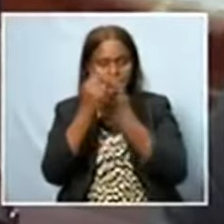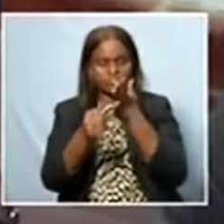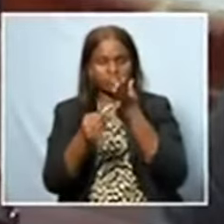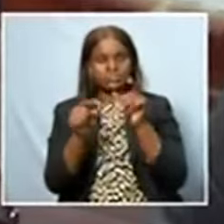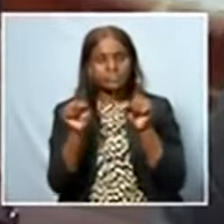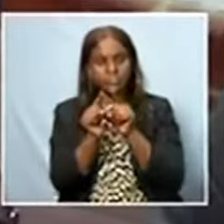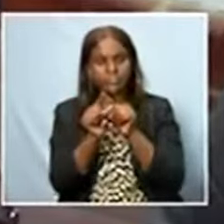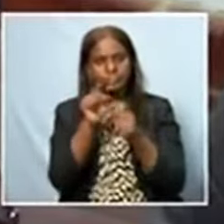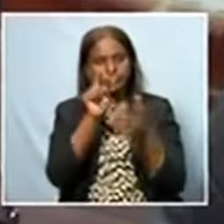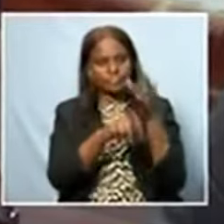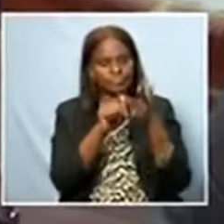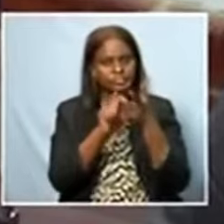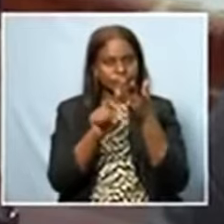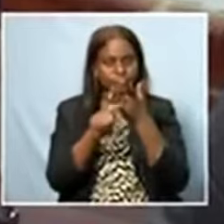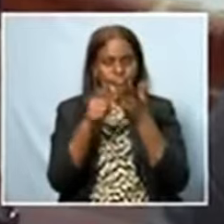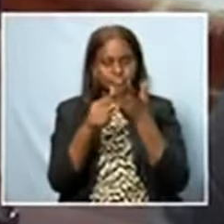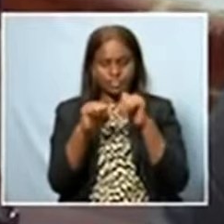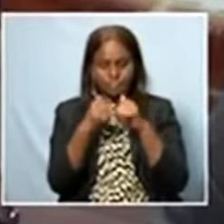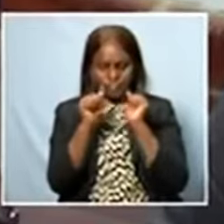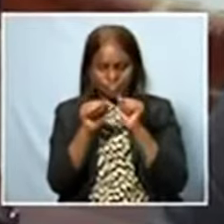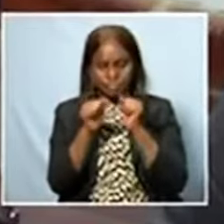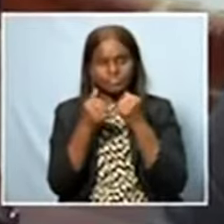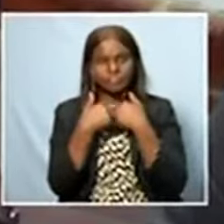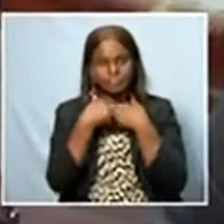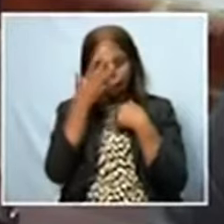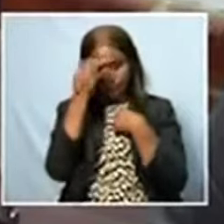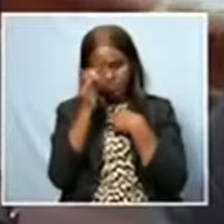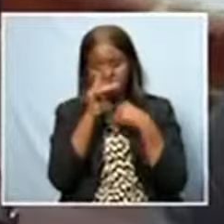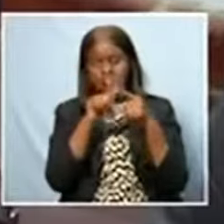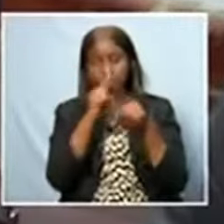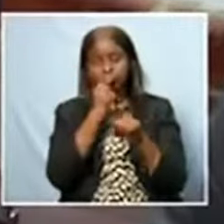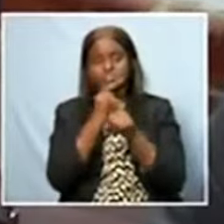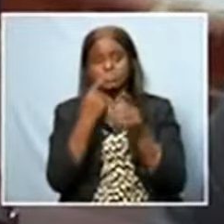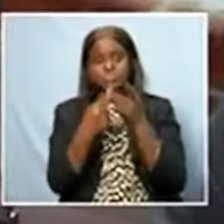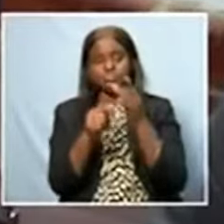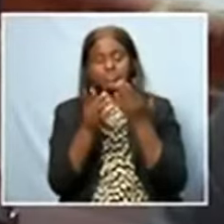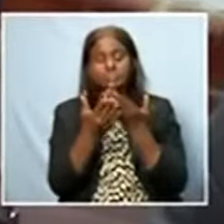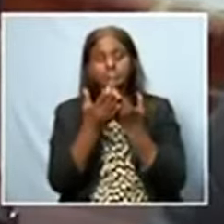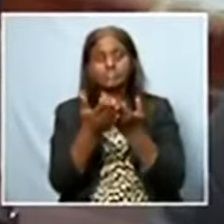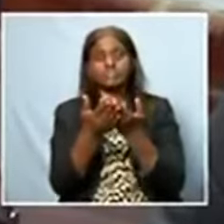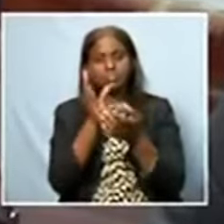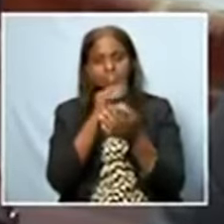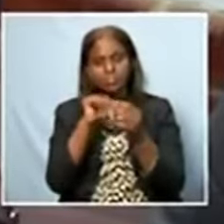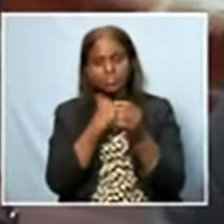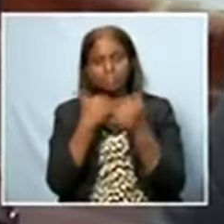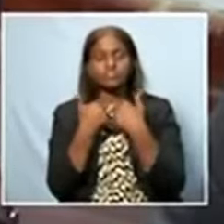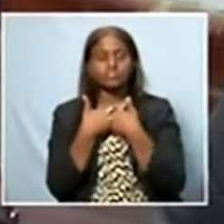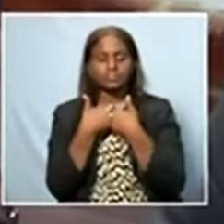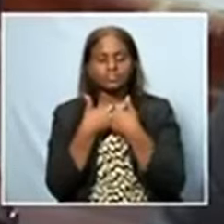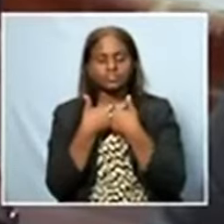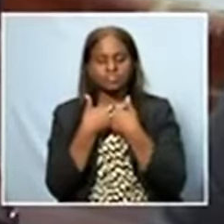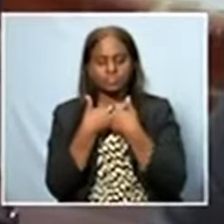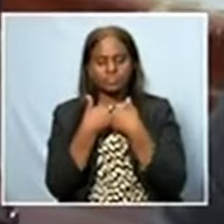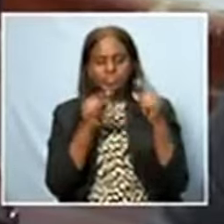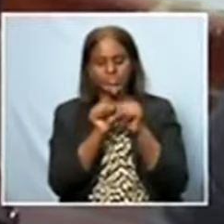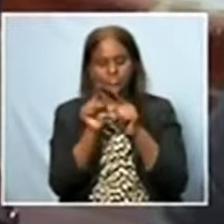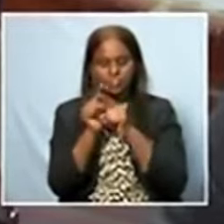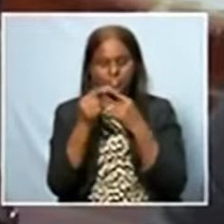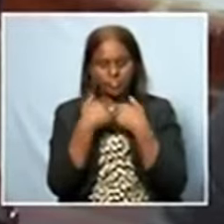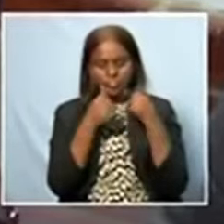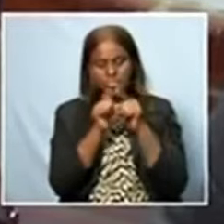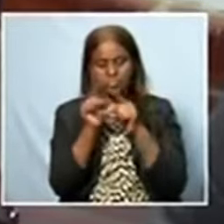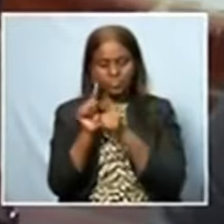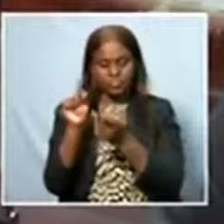the tax that we might forego. But just to also submit that we do have also an